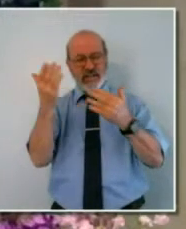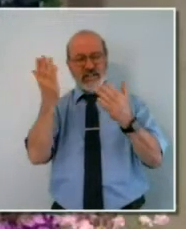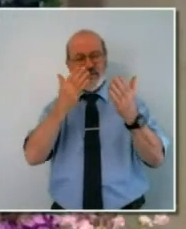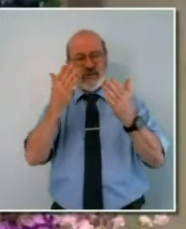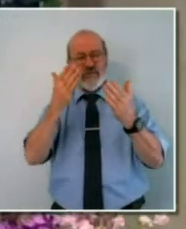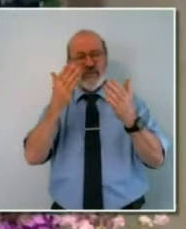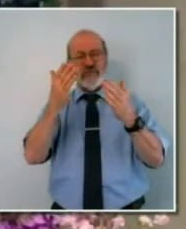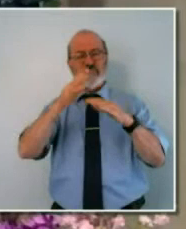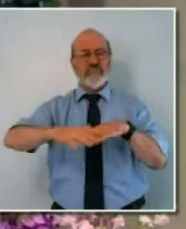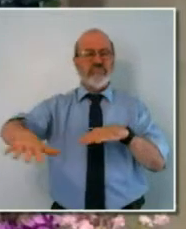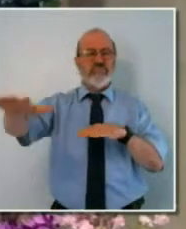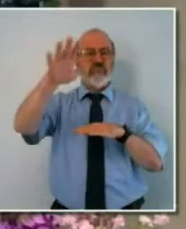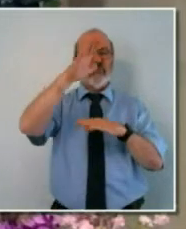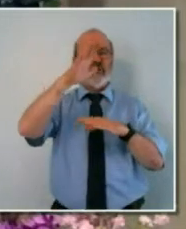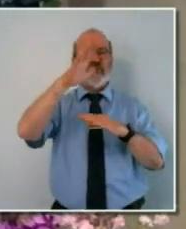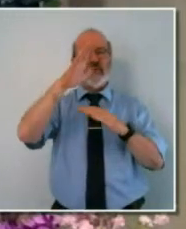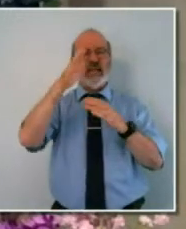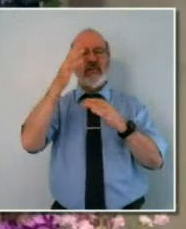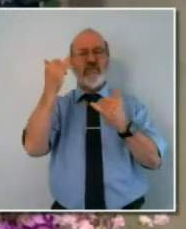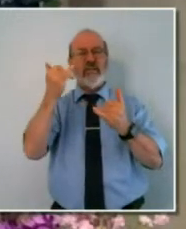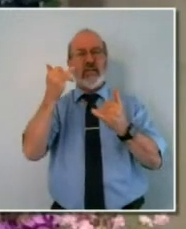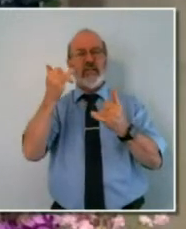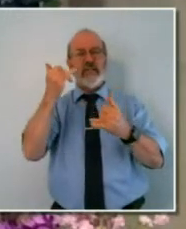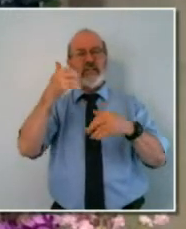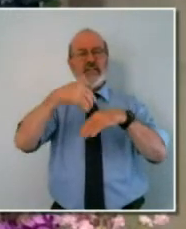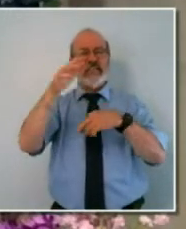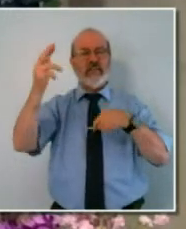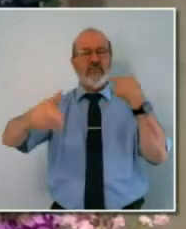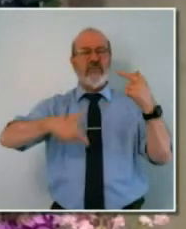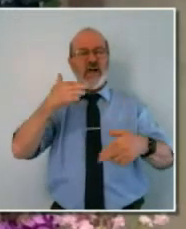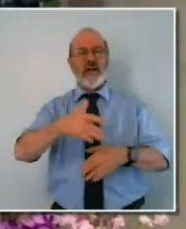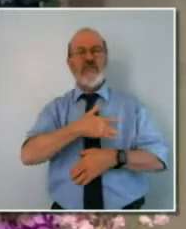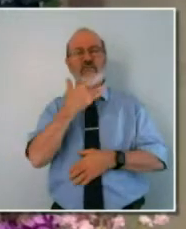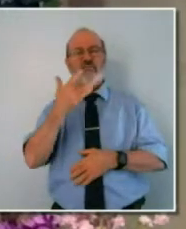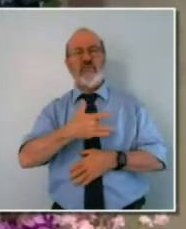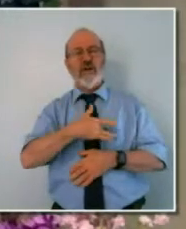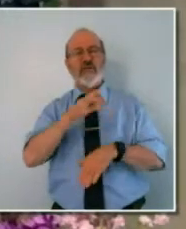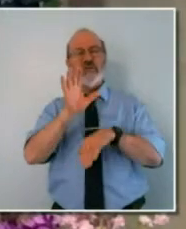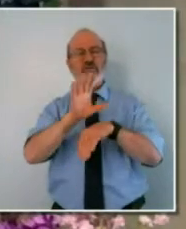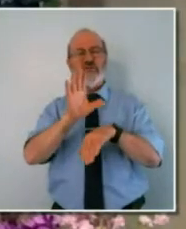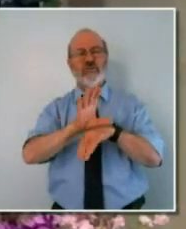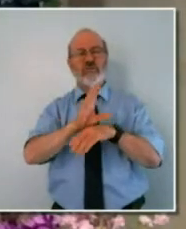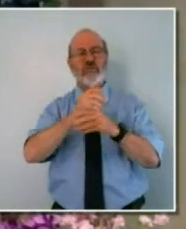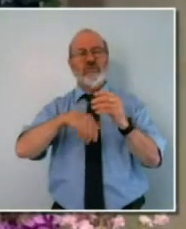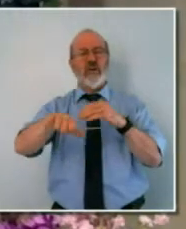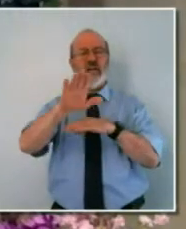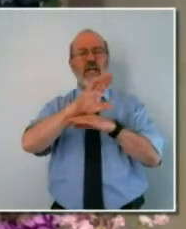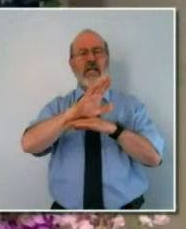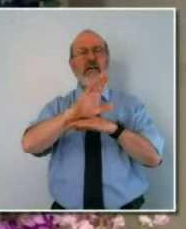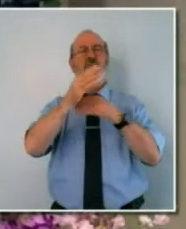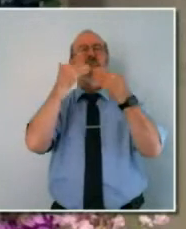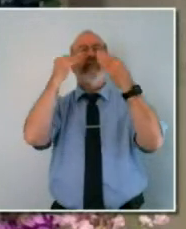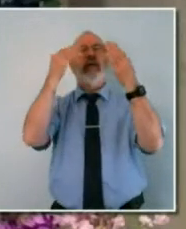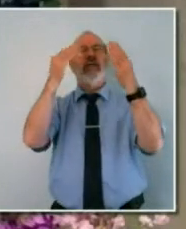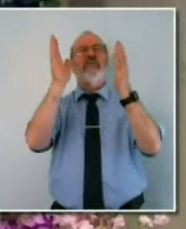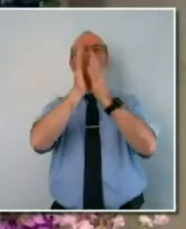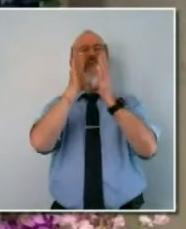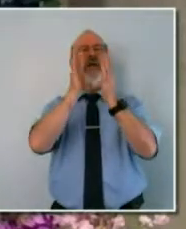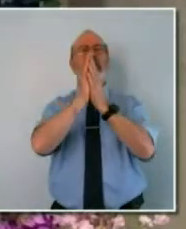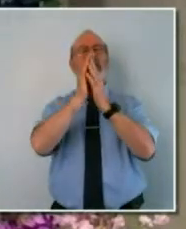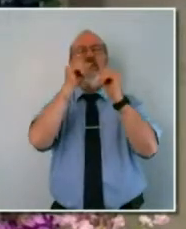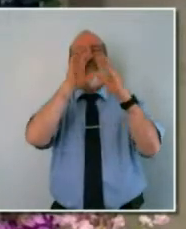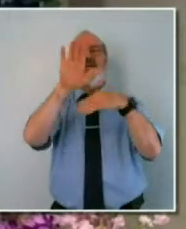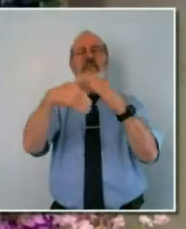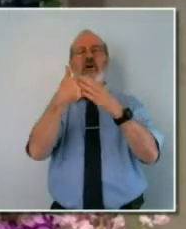land today. Send revival to our hearts and to our churches and to our land, and we'll give you thanks and praise. Bless all of our